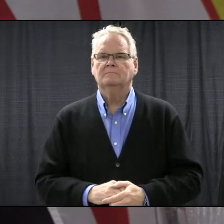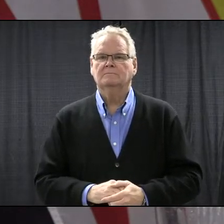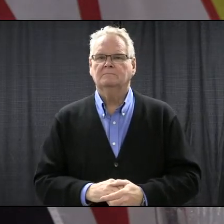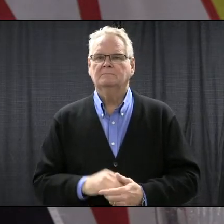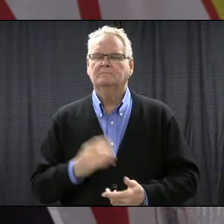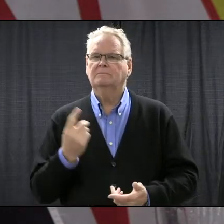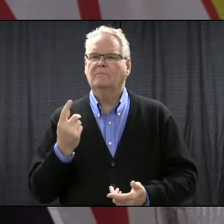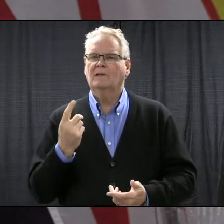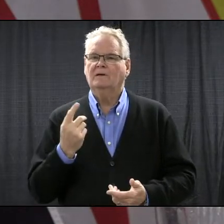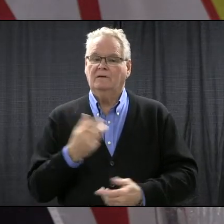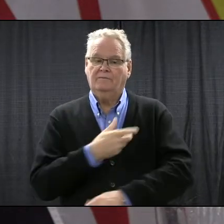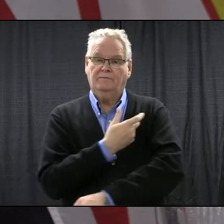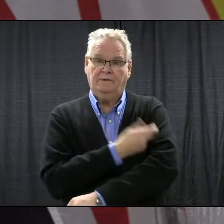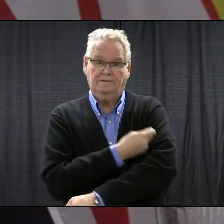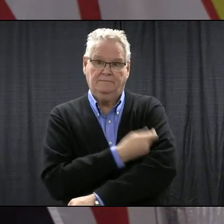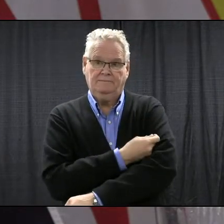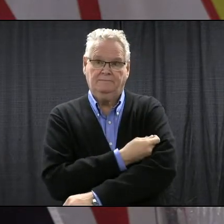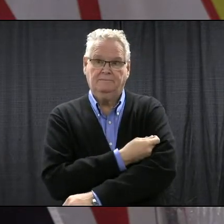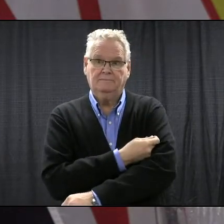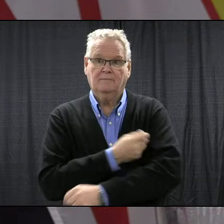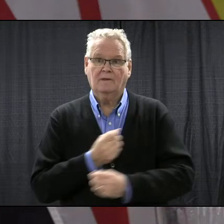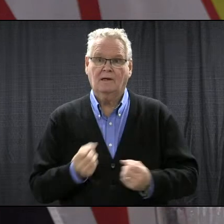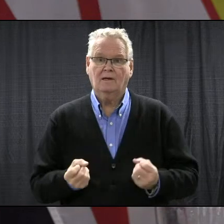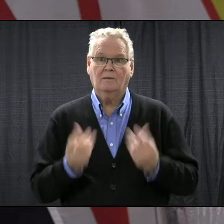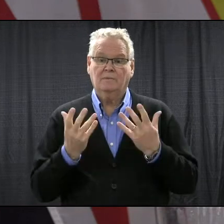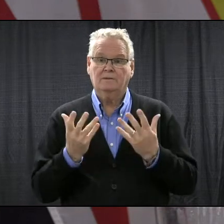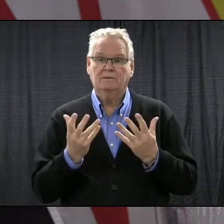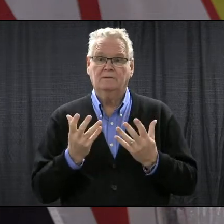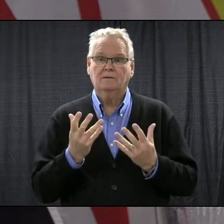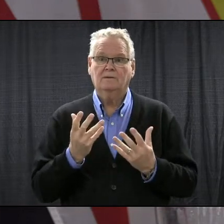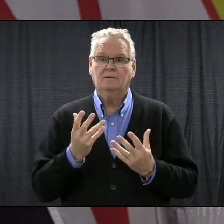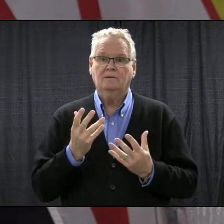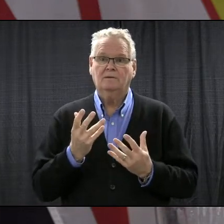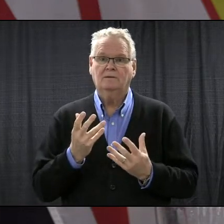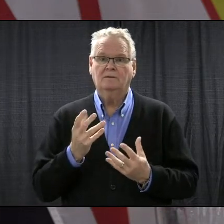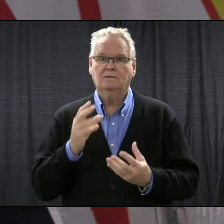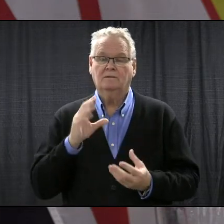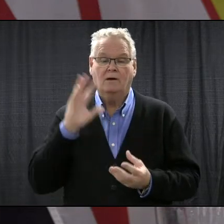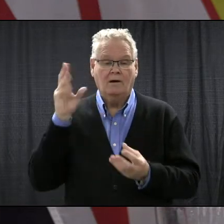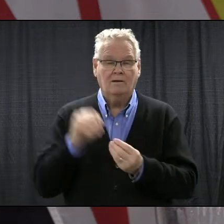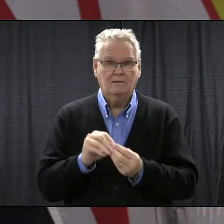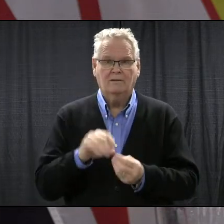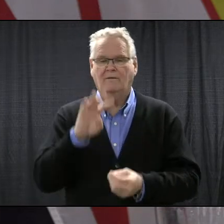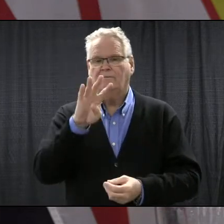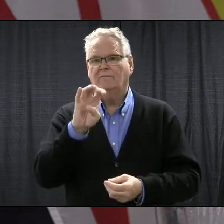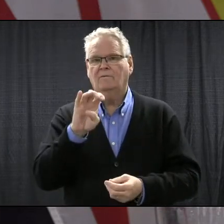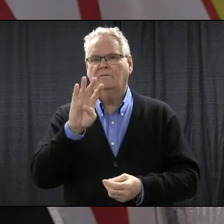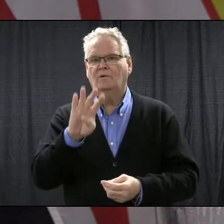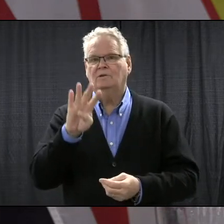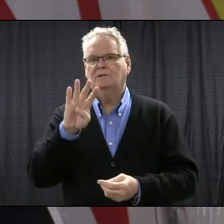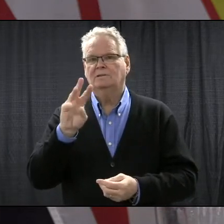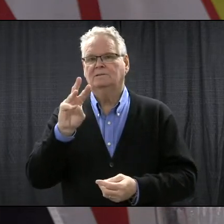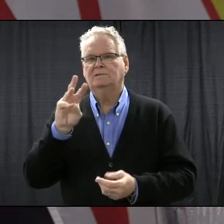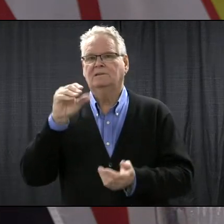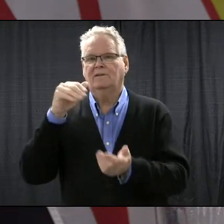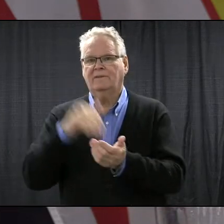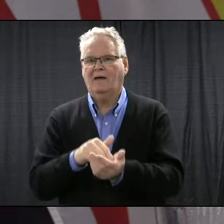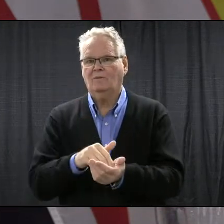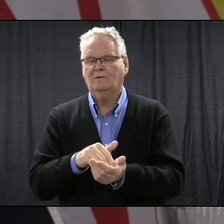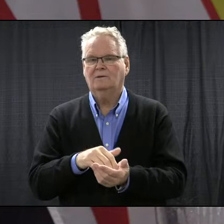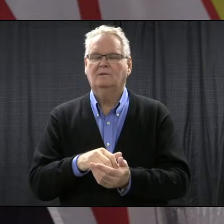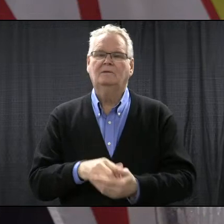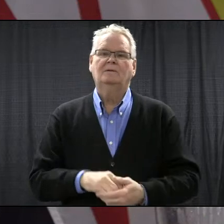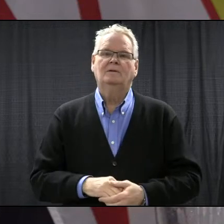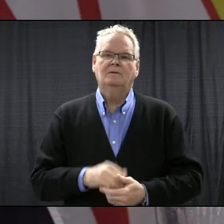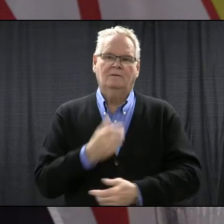466,000 doses had been administered in this province. And if we look back to where we were last year, certainly that would seem like an exceptional dream. But it